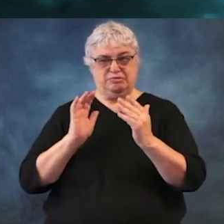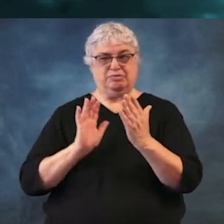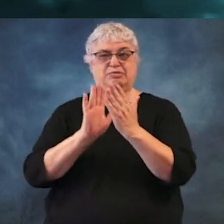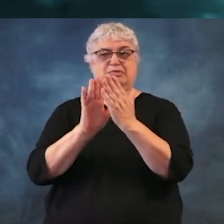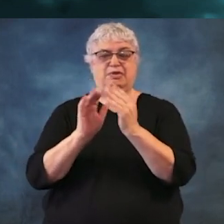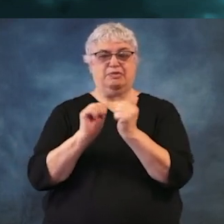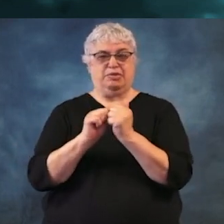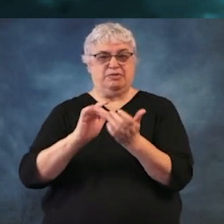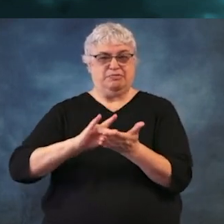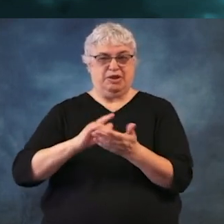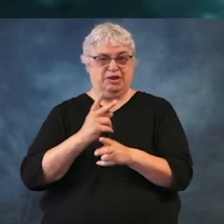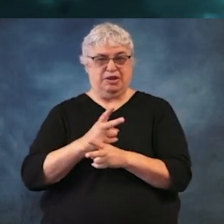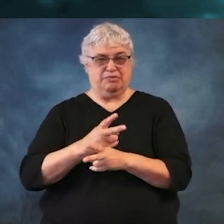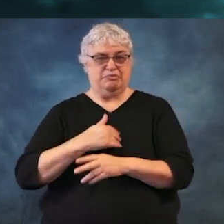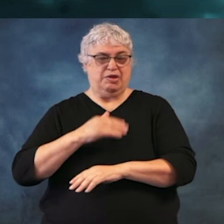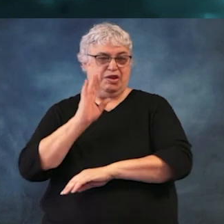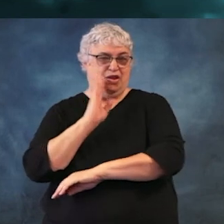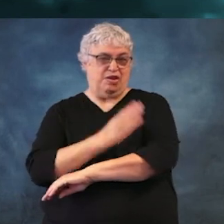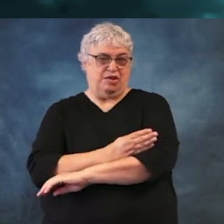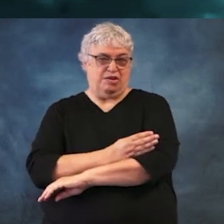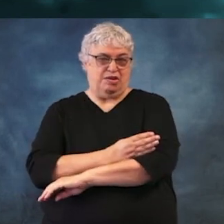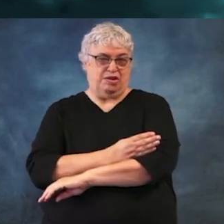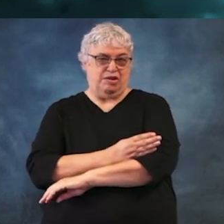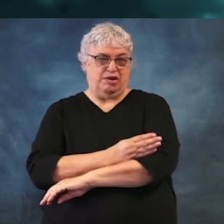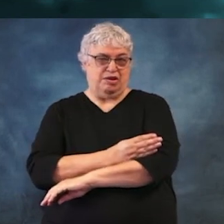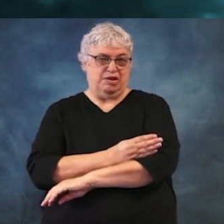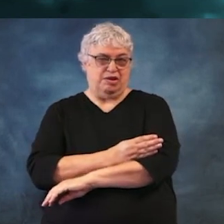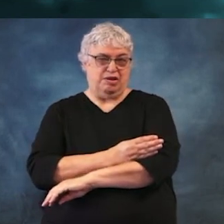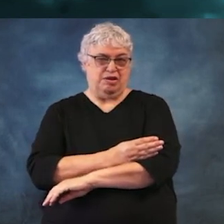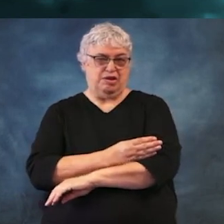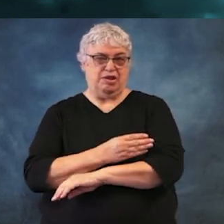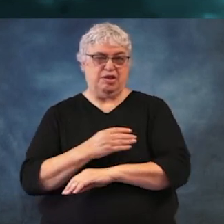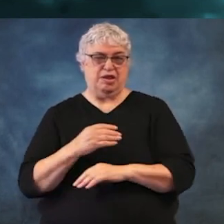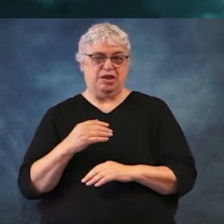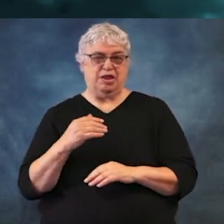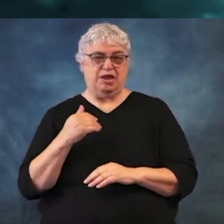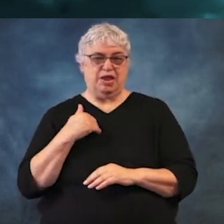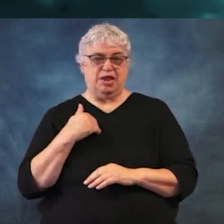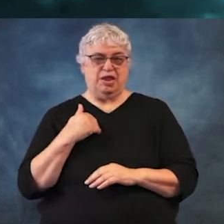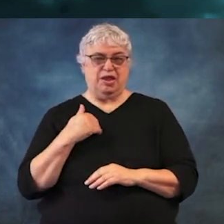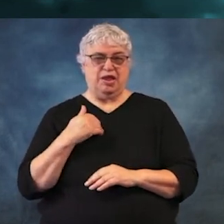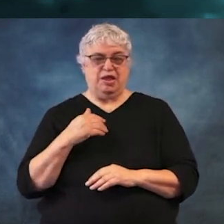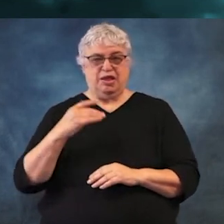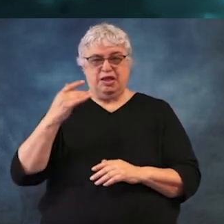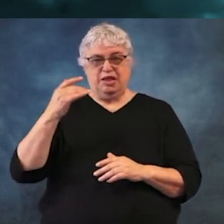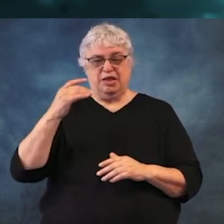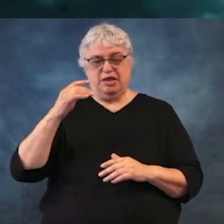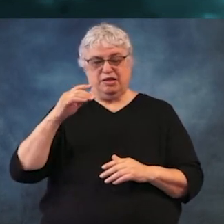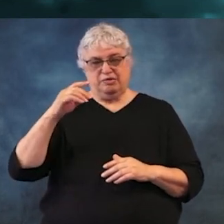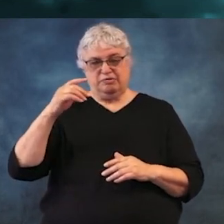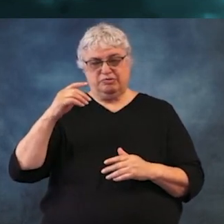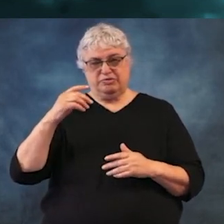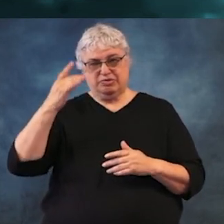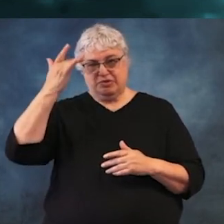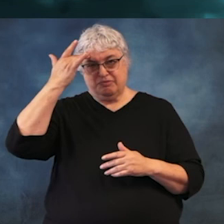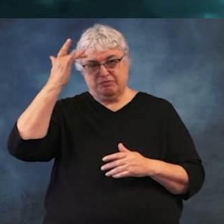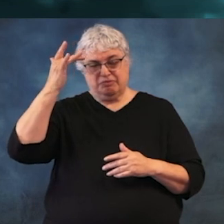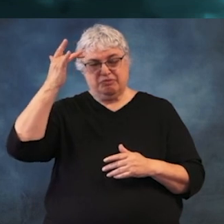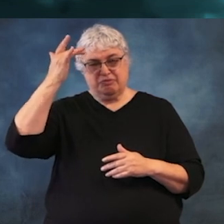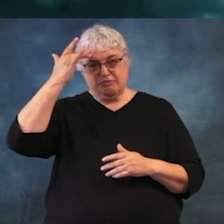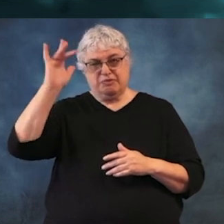circumstances. And then my daughter, having a cognitive disability and an intellectual disability, as well as being